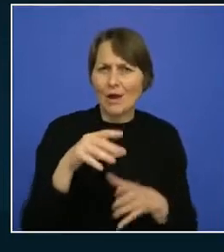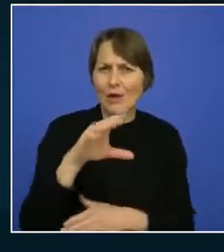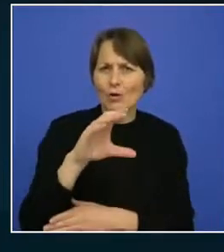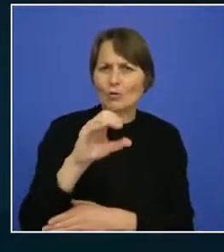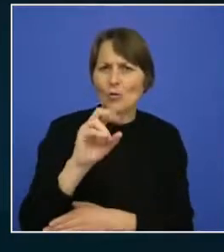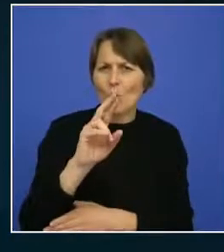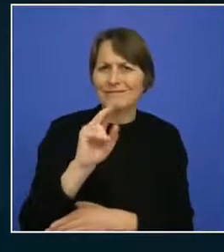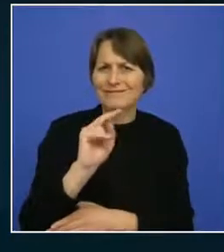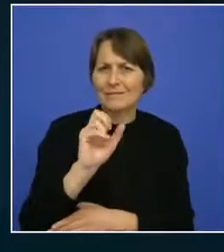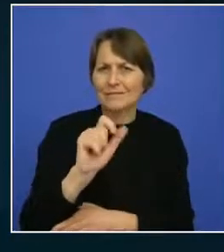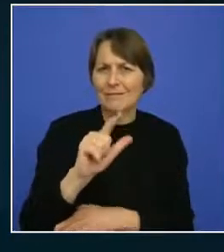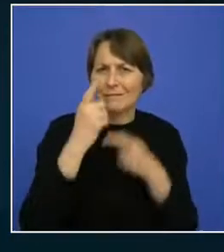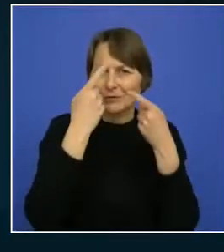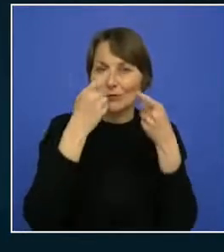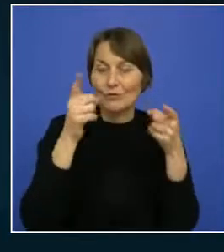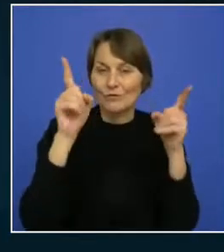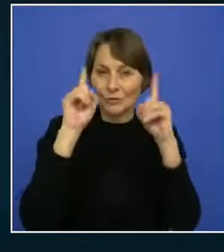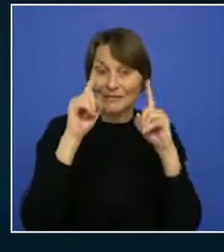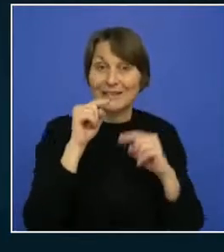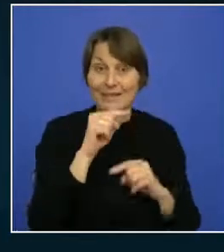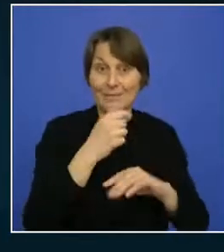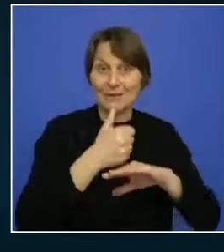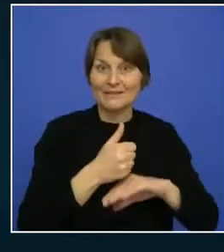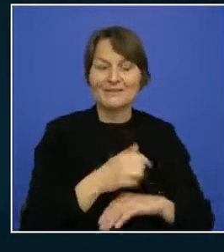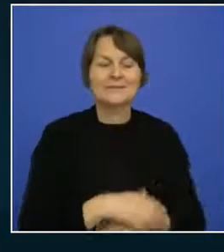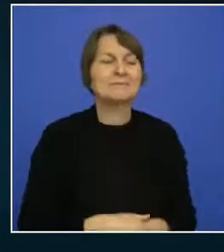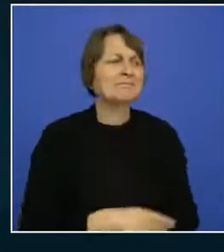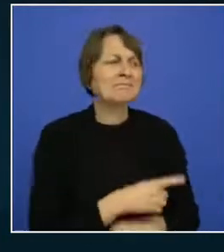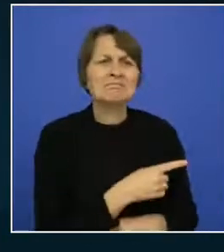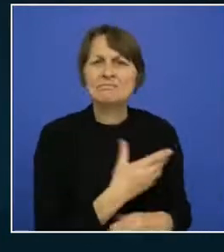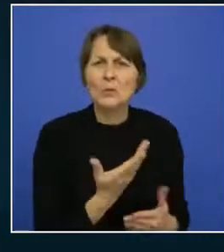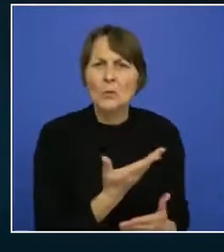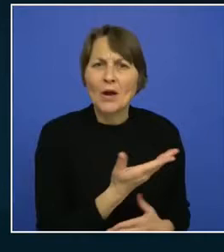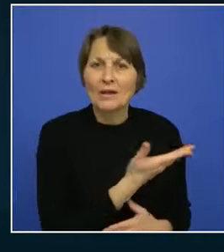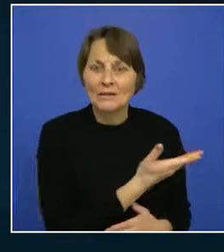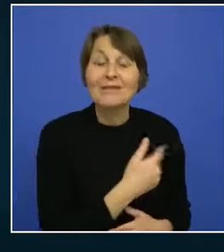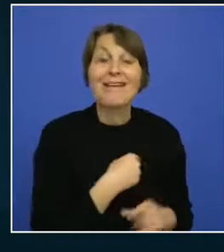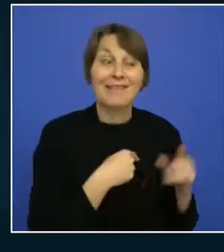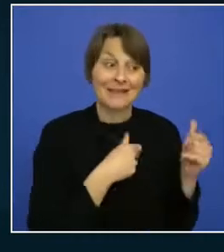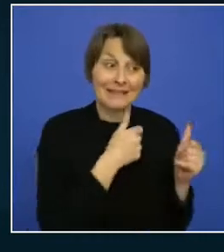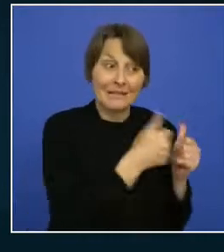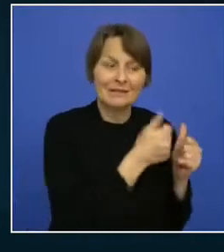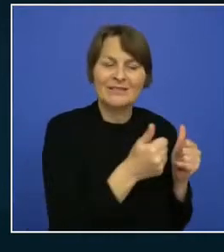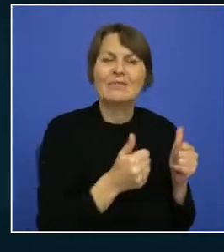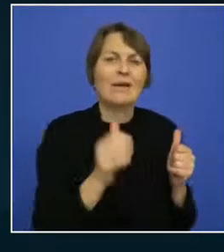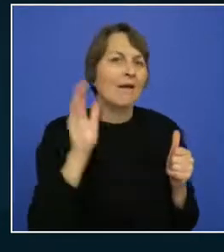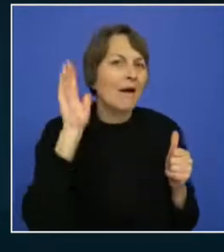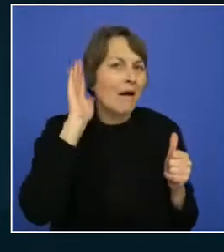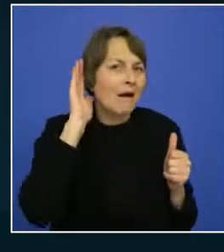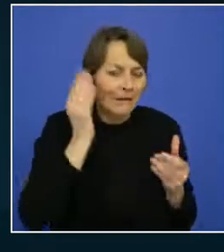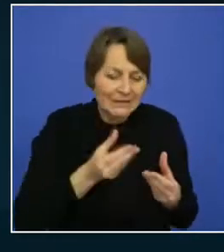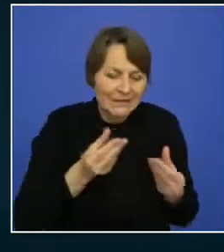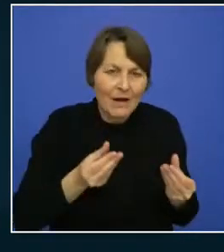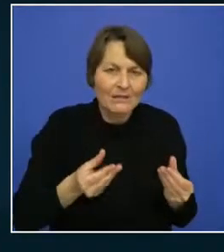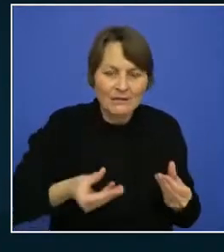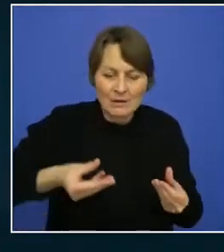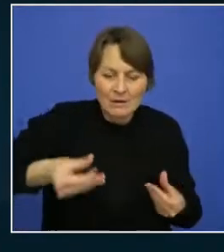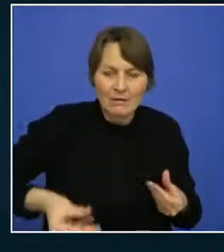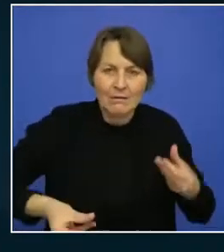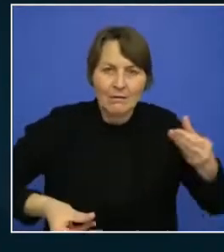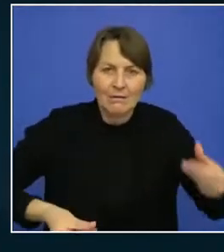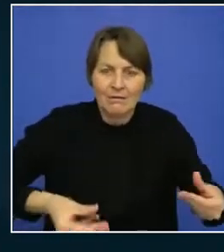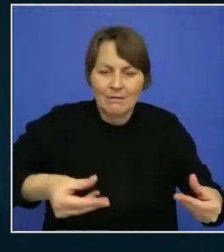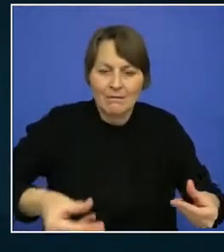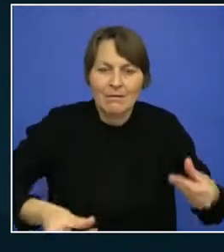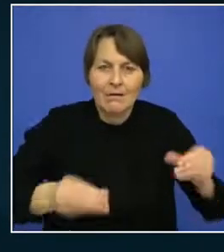And they pretty much put out listening devices. And what's interesting about elephants is that